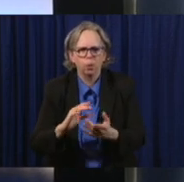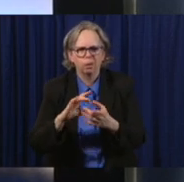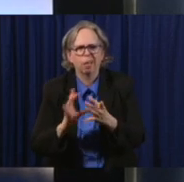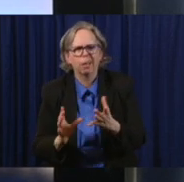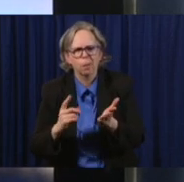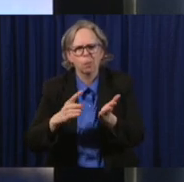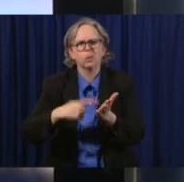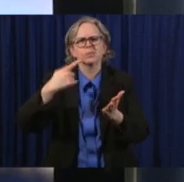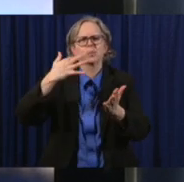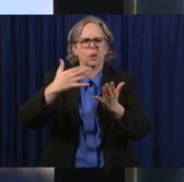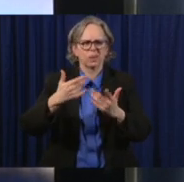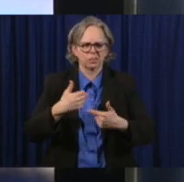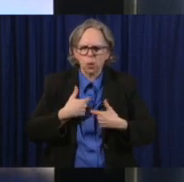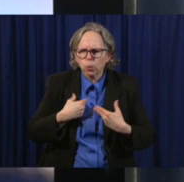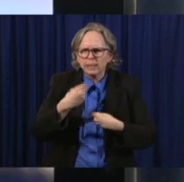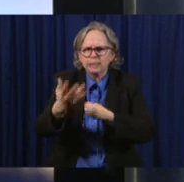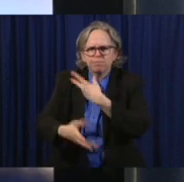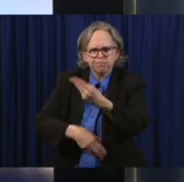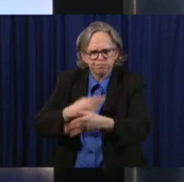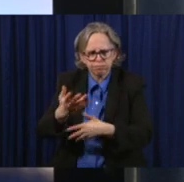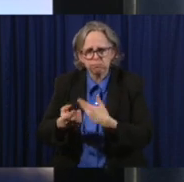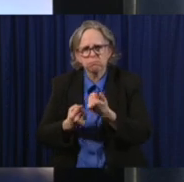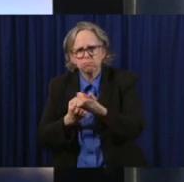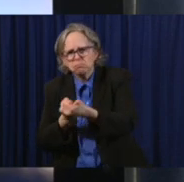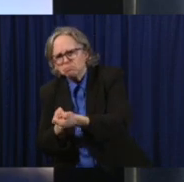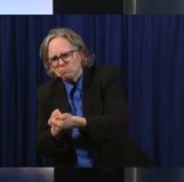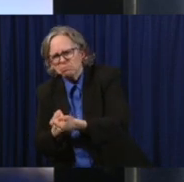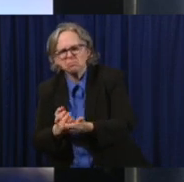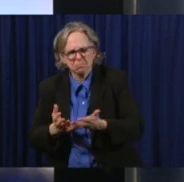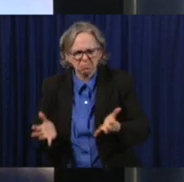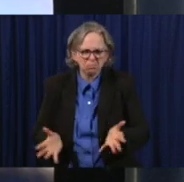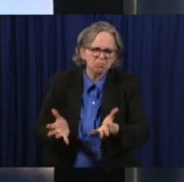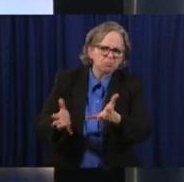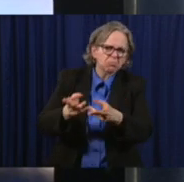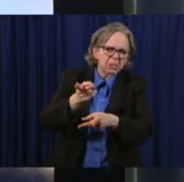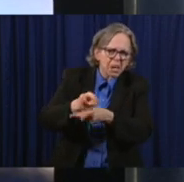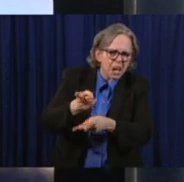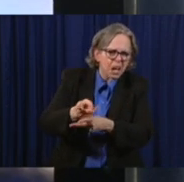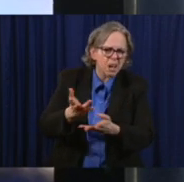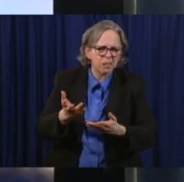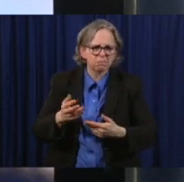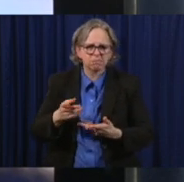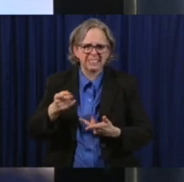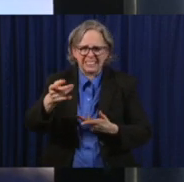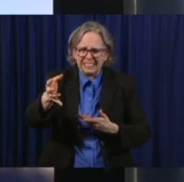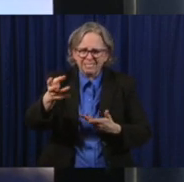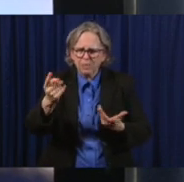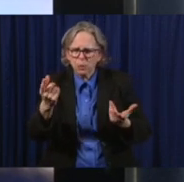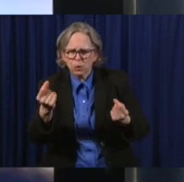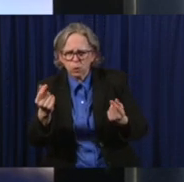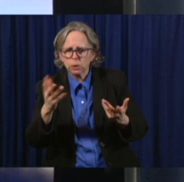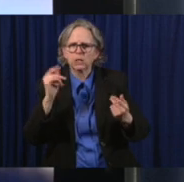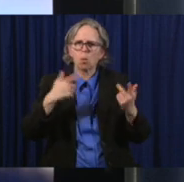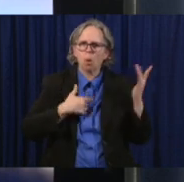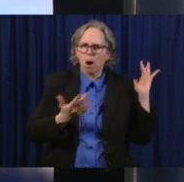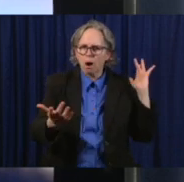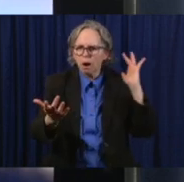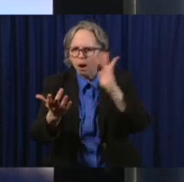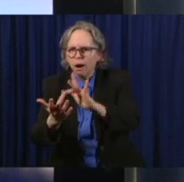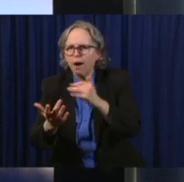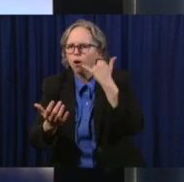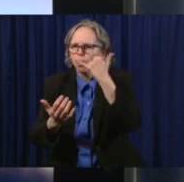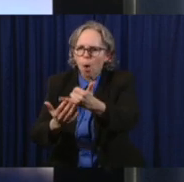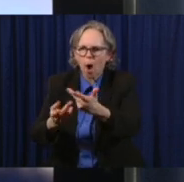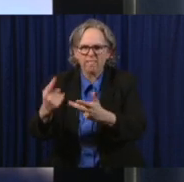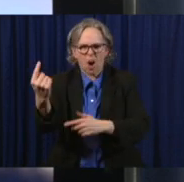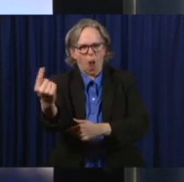is to provide reassurance to individuals who may feel isolated that they'll be checked on daily. It's to provide a simple way for